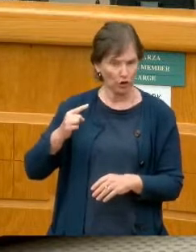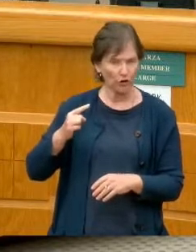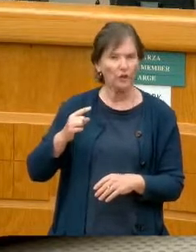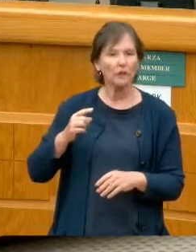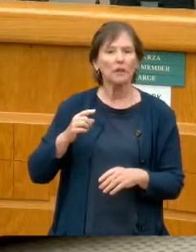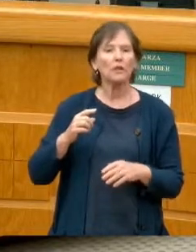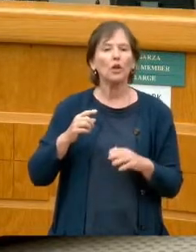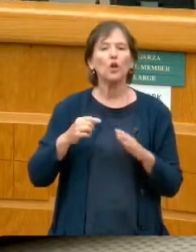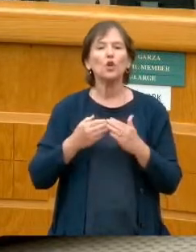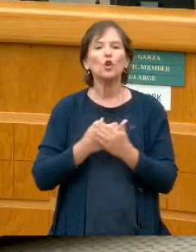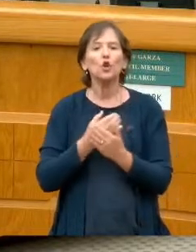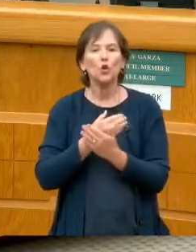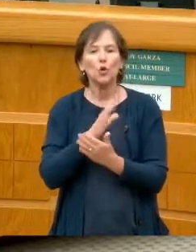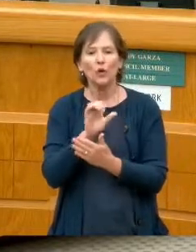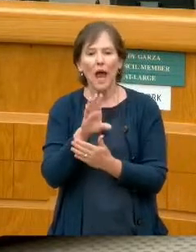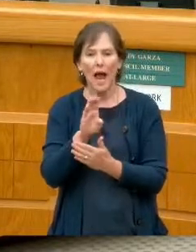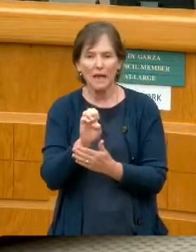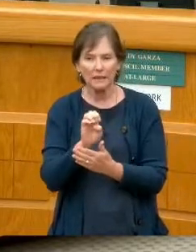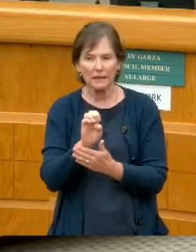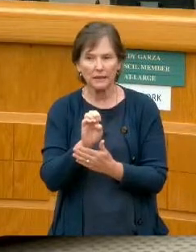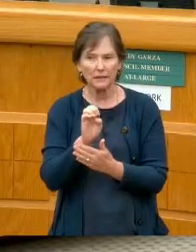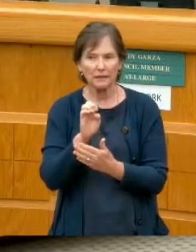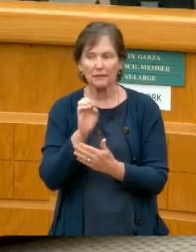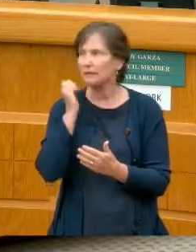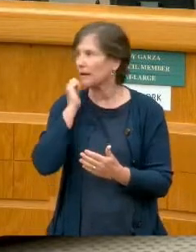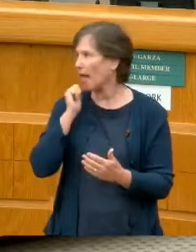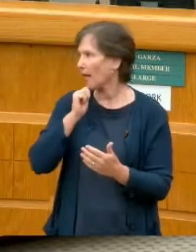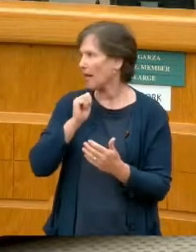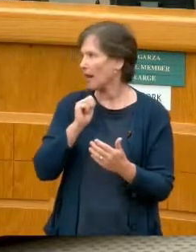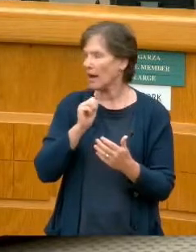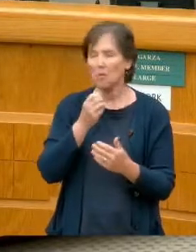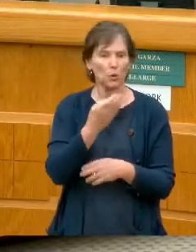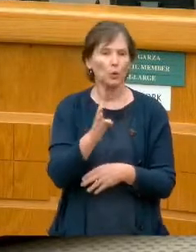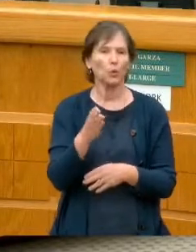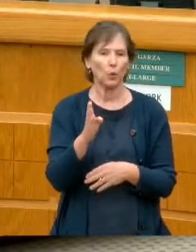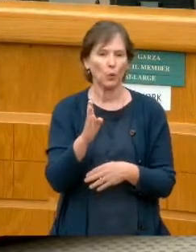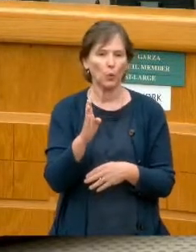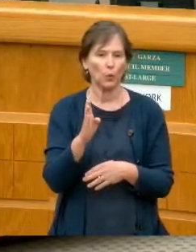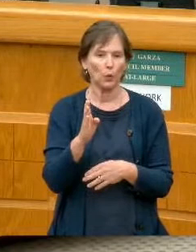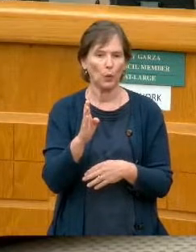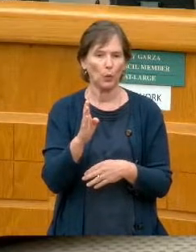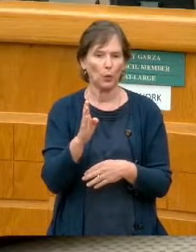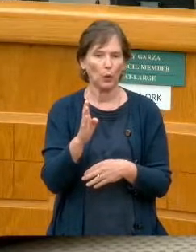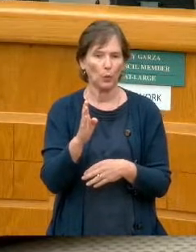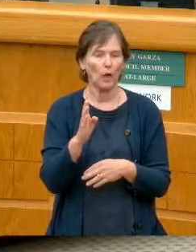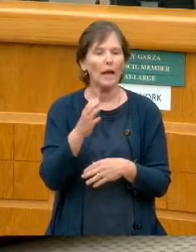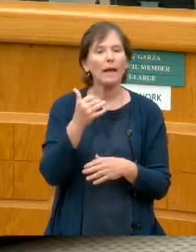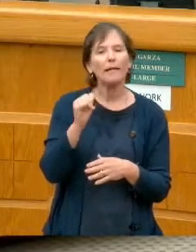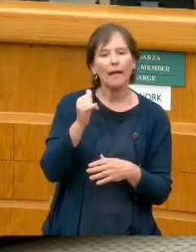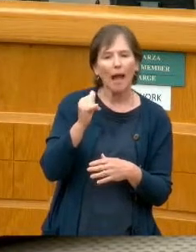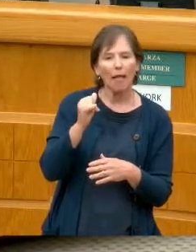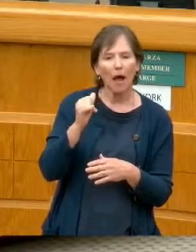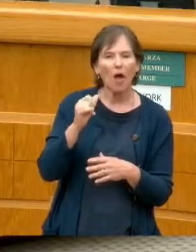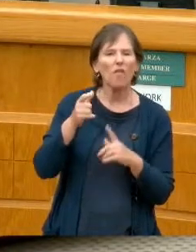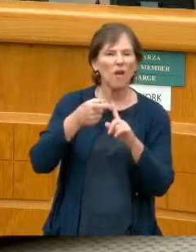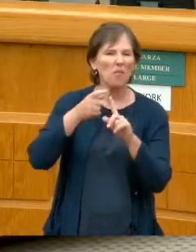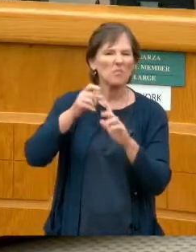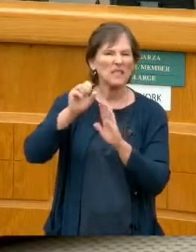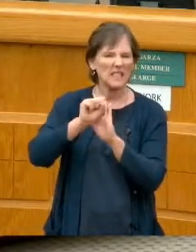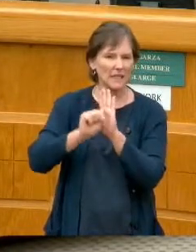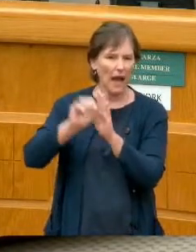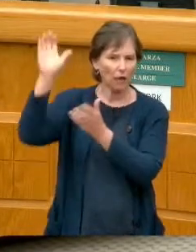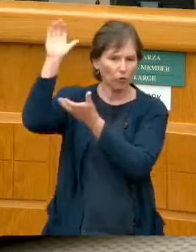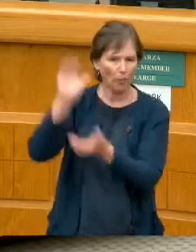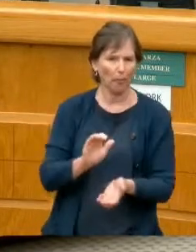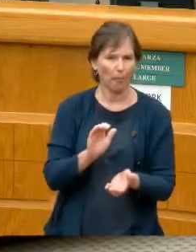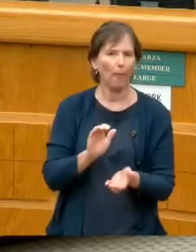blue, and then on top you can see in the yellow the number of state database received numbers, and those are the appropriate numbers for that